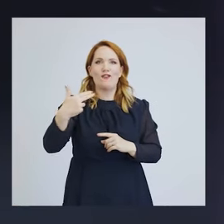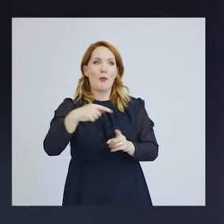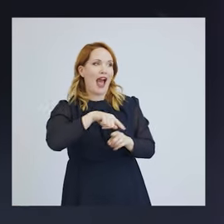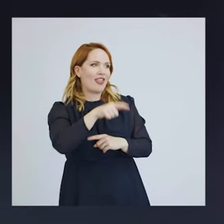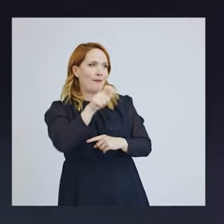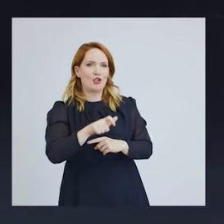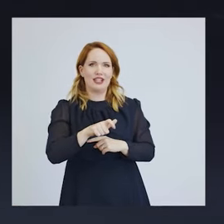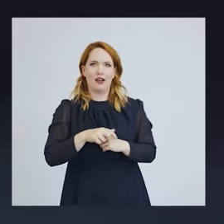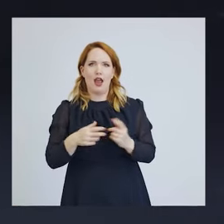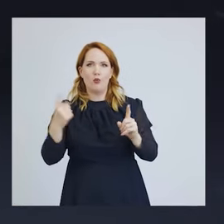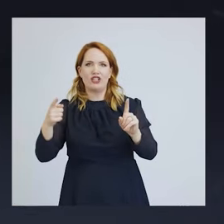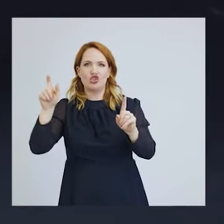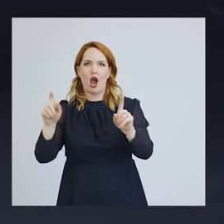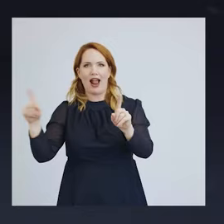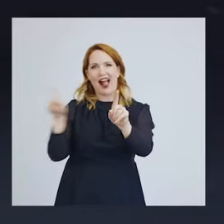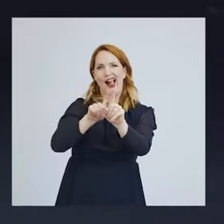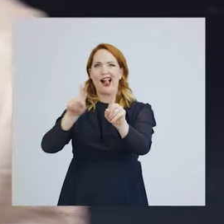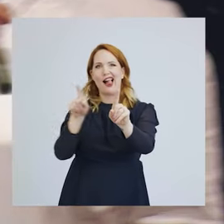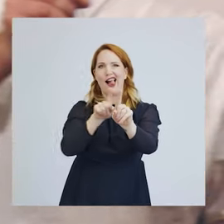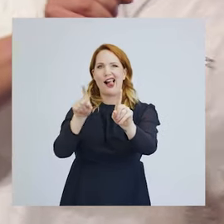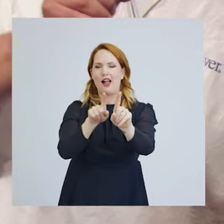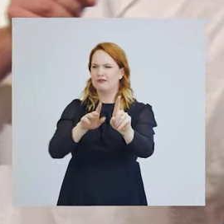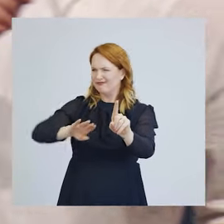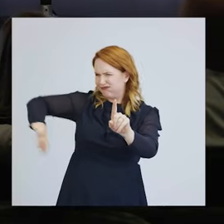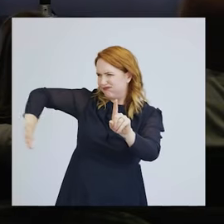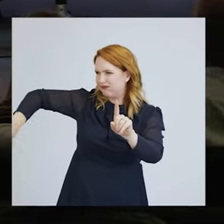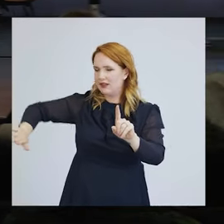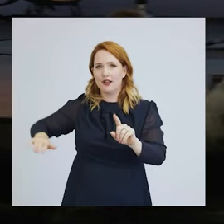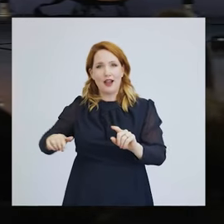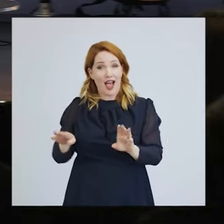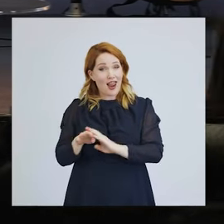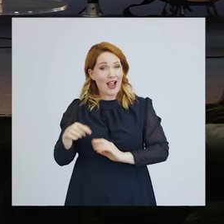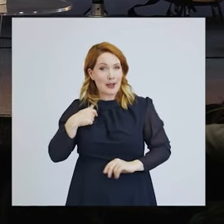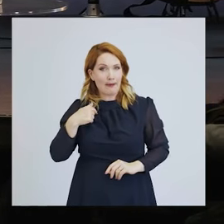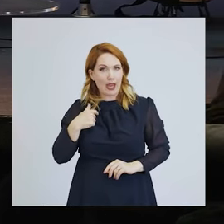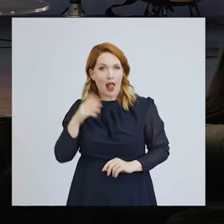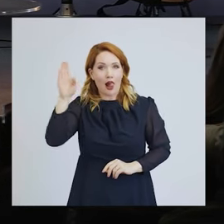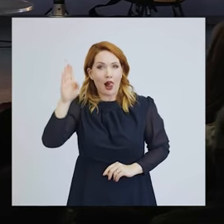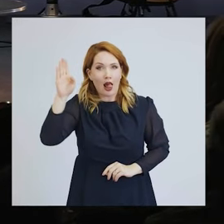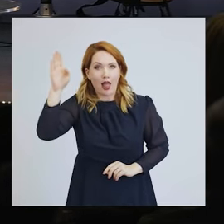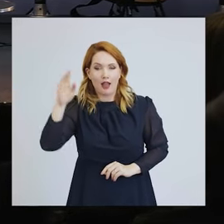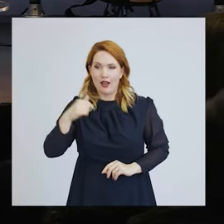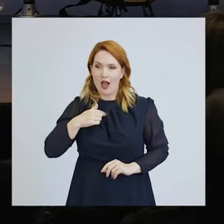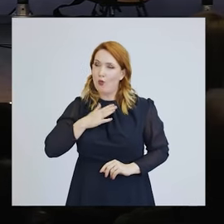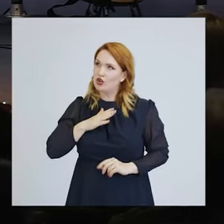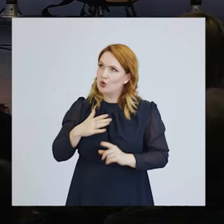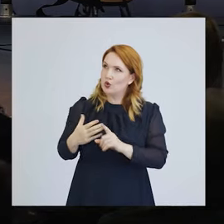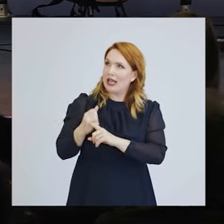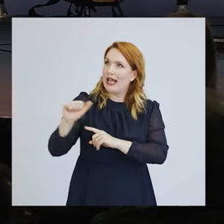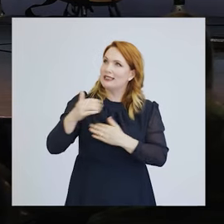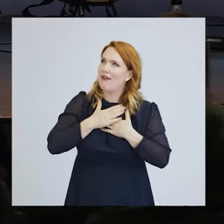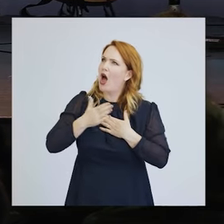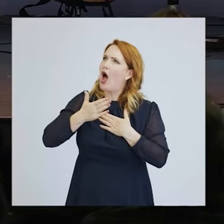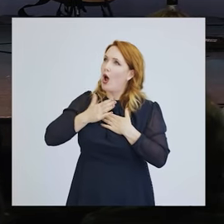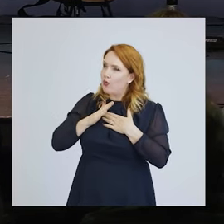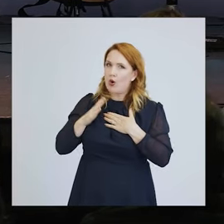just keeps going to the camera when they're trying to film someone else. Hey, look at me, look at me. And I was trying to earn God's approval. I actually would